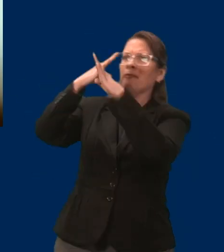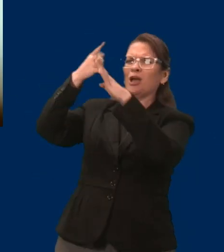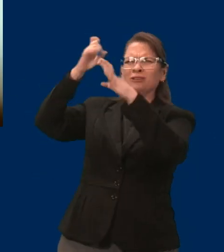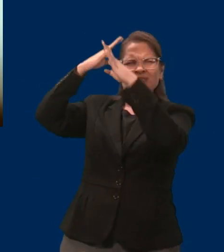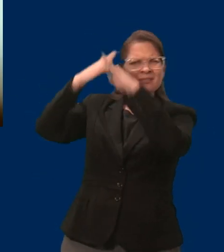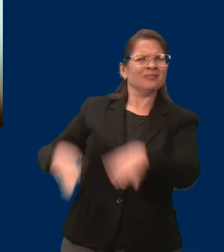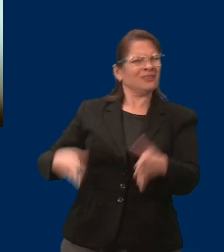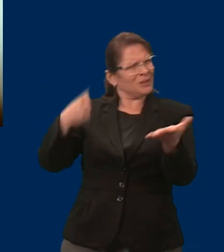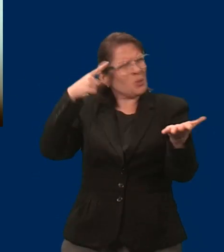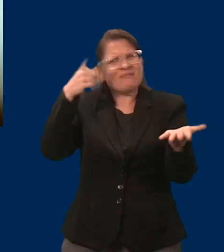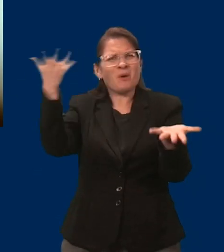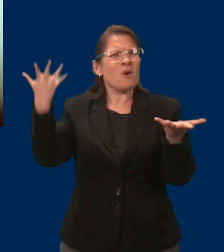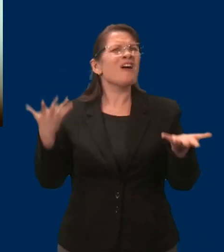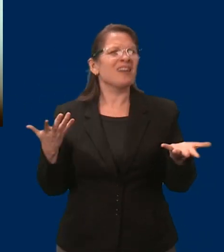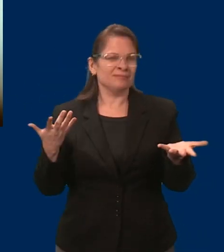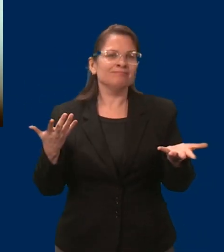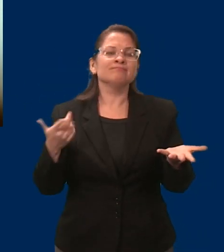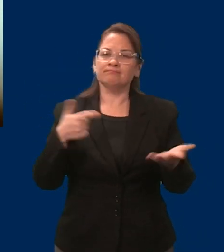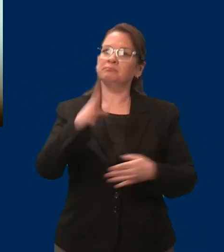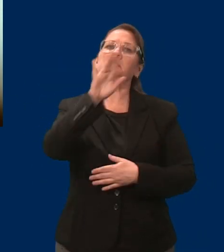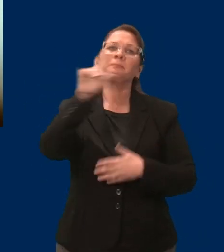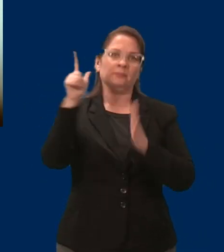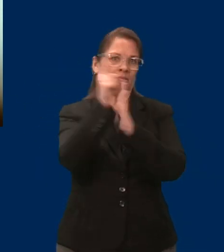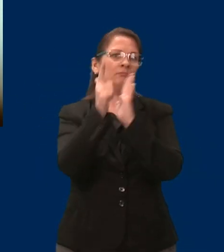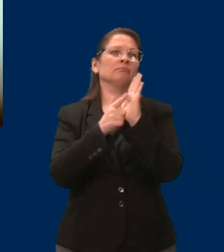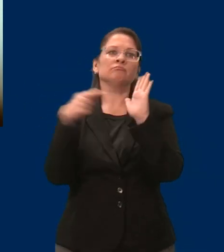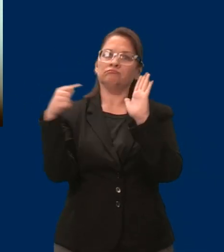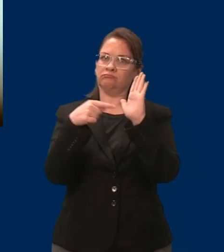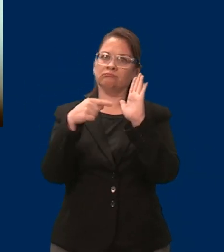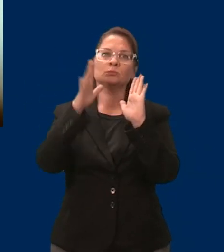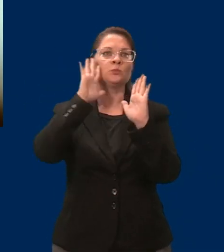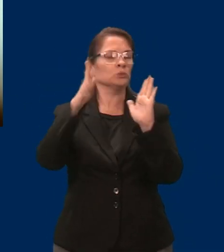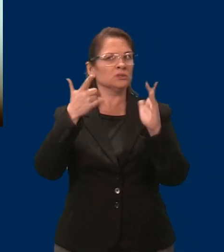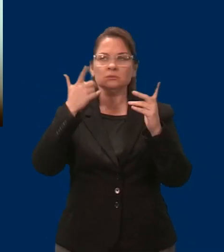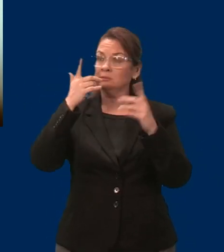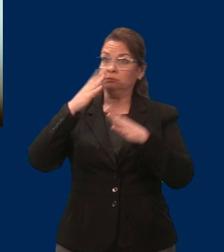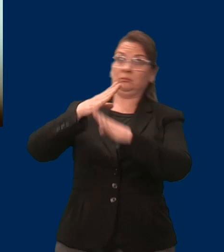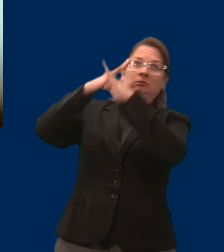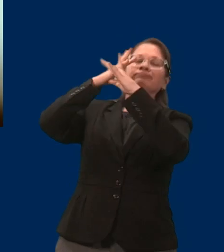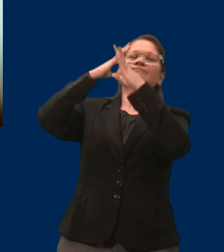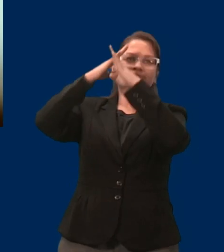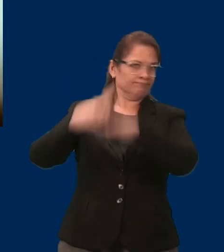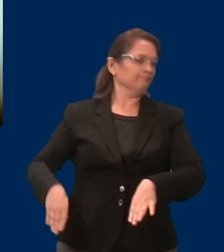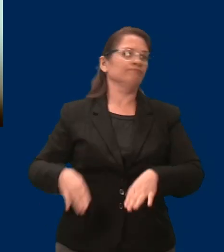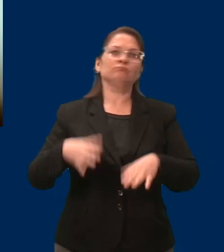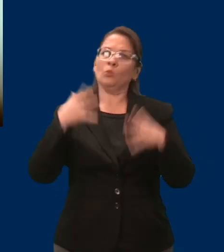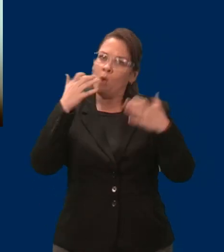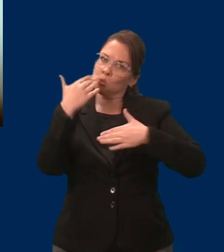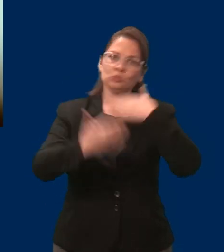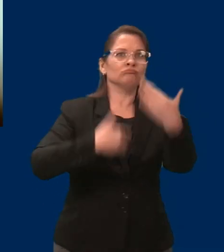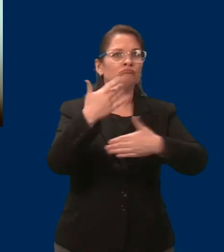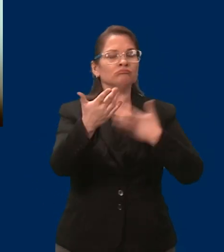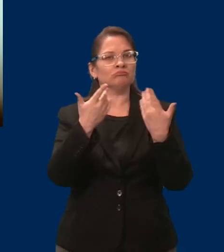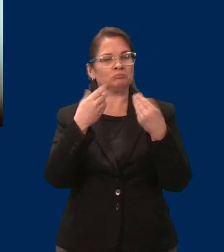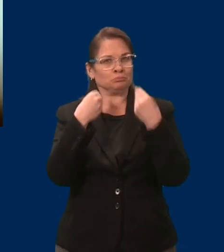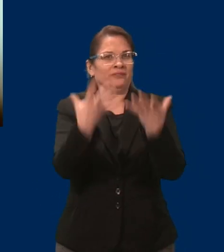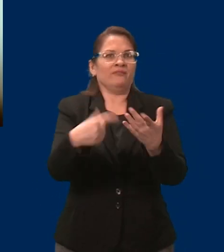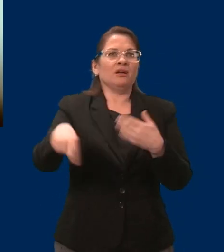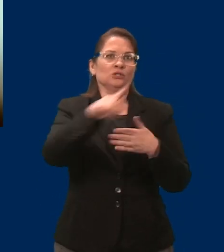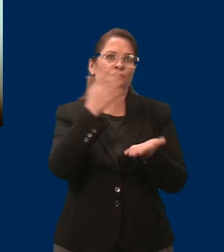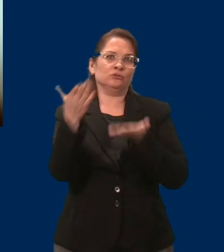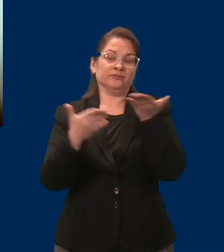this bill does exactly that. It takes out the barriers for people who need to see some of